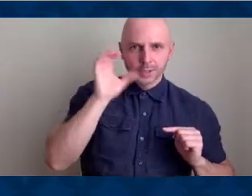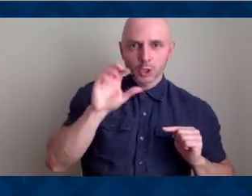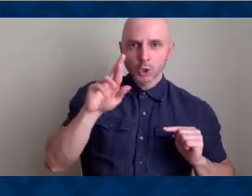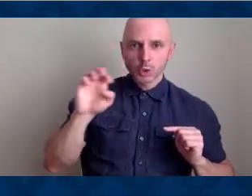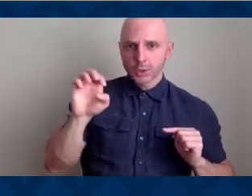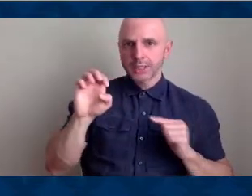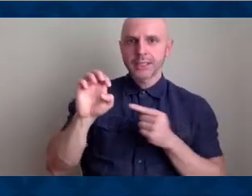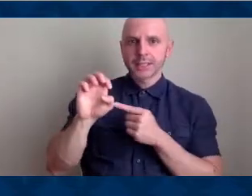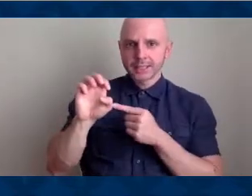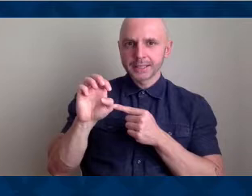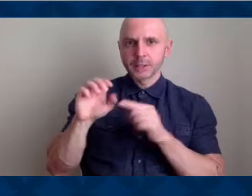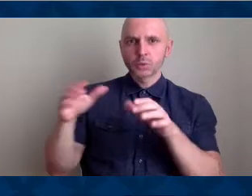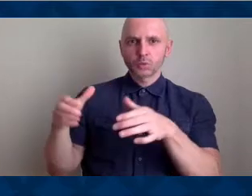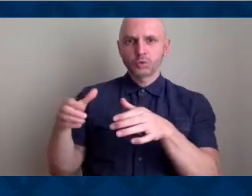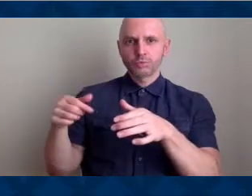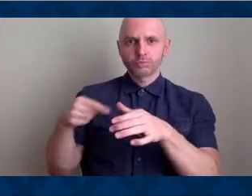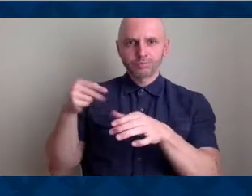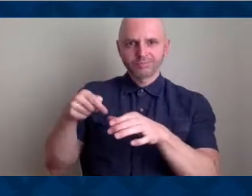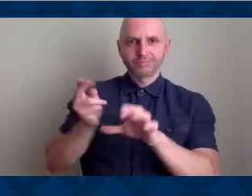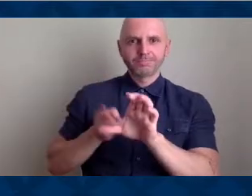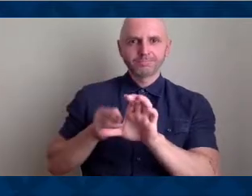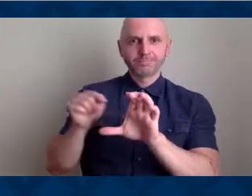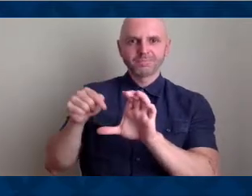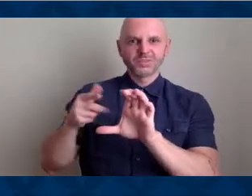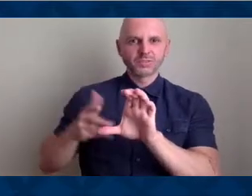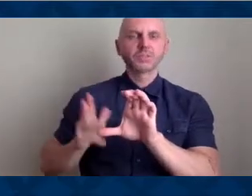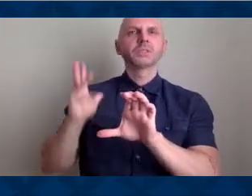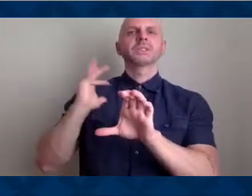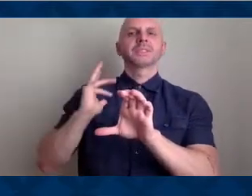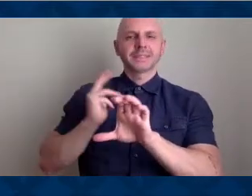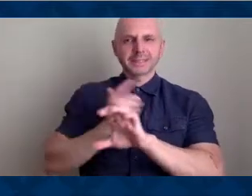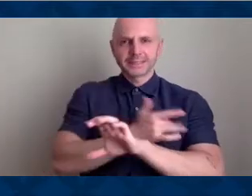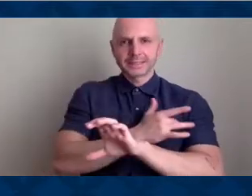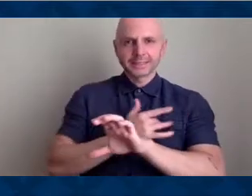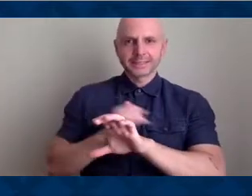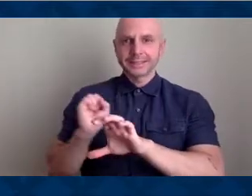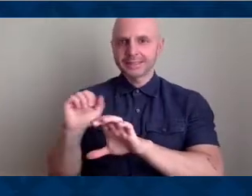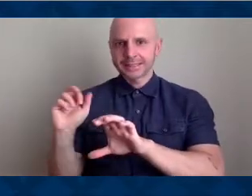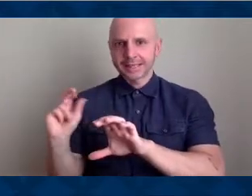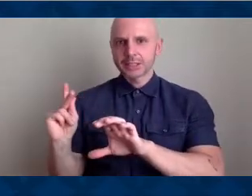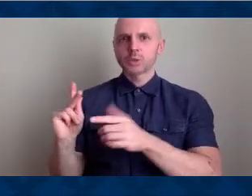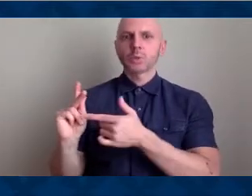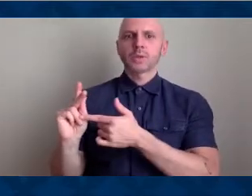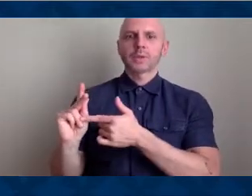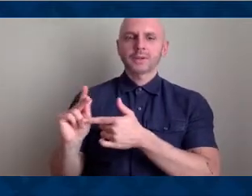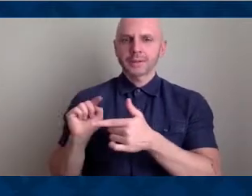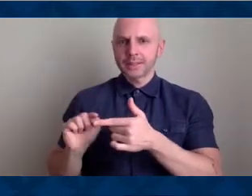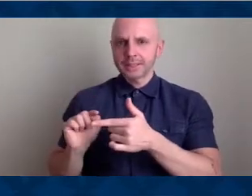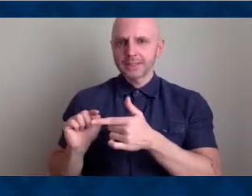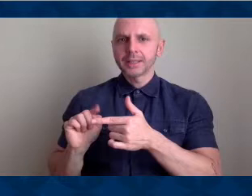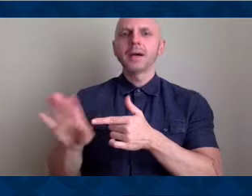Saskatchewan, and completed his term as the Chancellor of the University of Saskatchewan